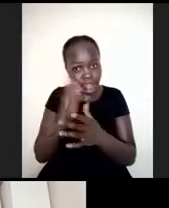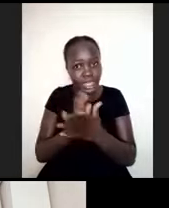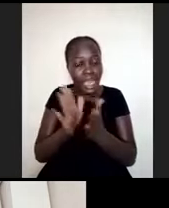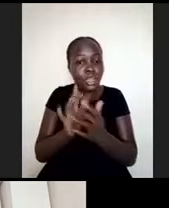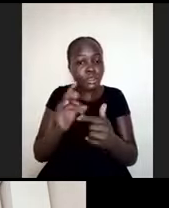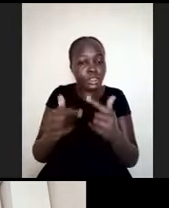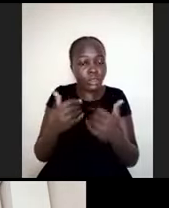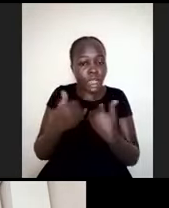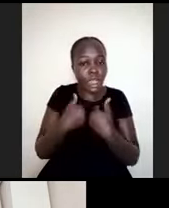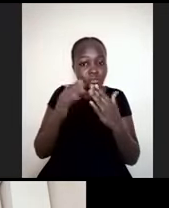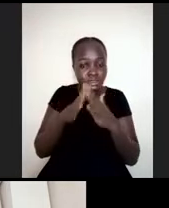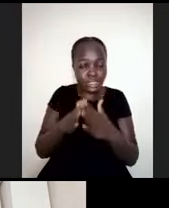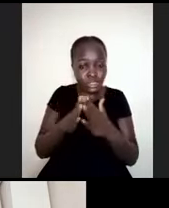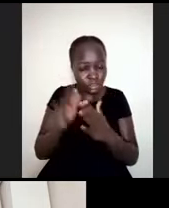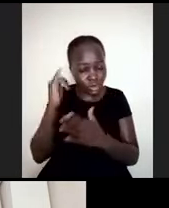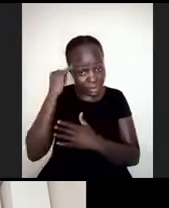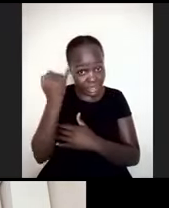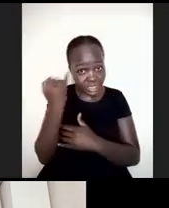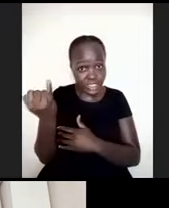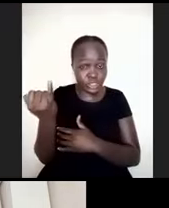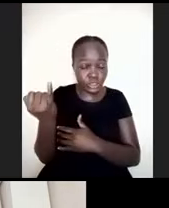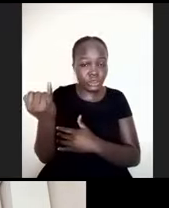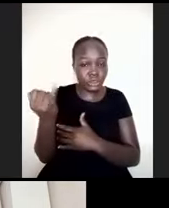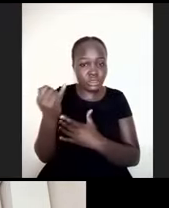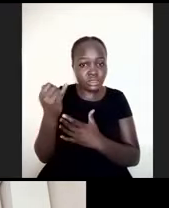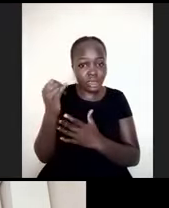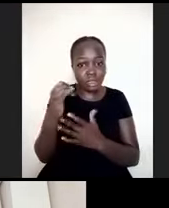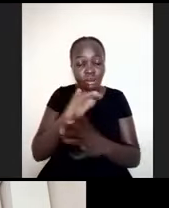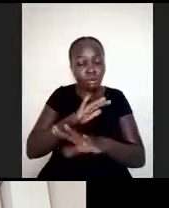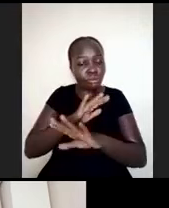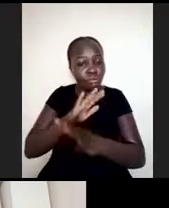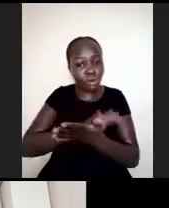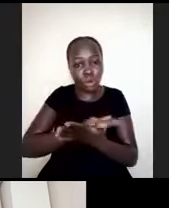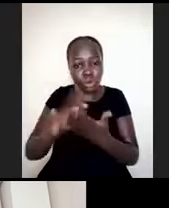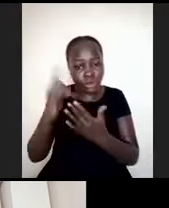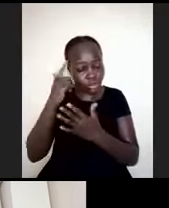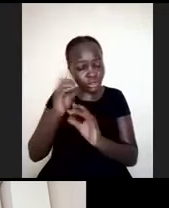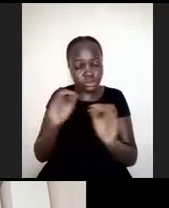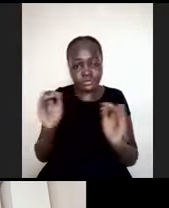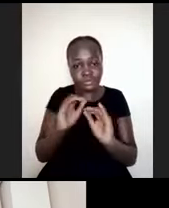fantasies, impure thoughts in your mind. Okay?